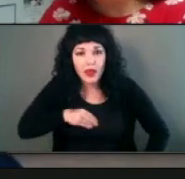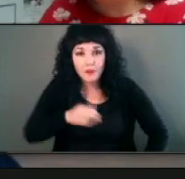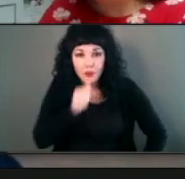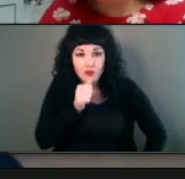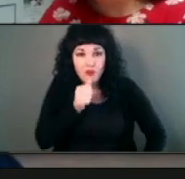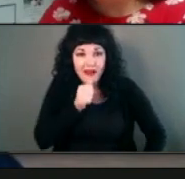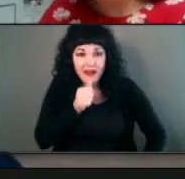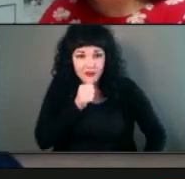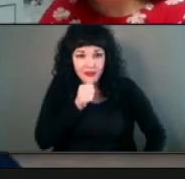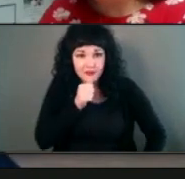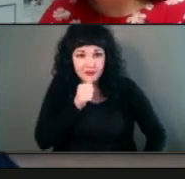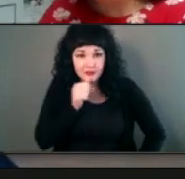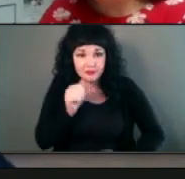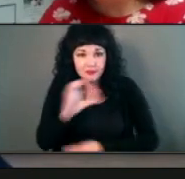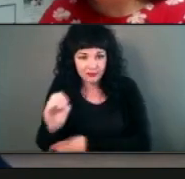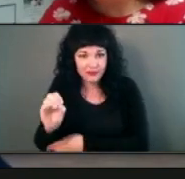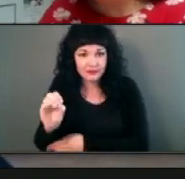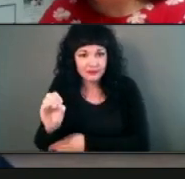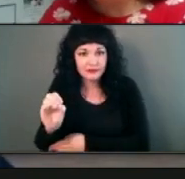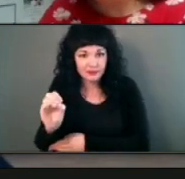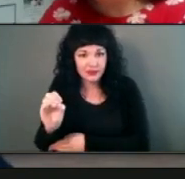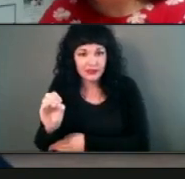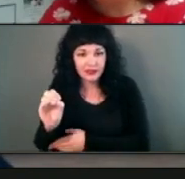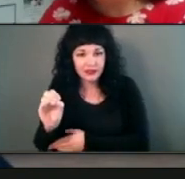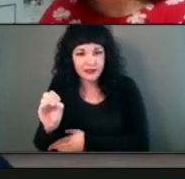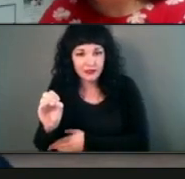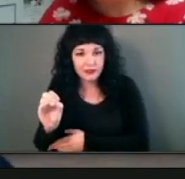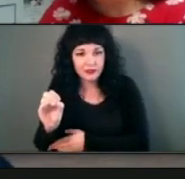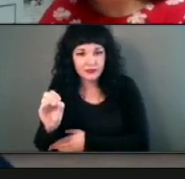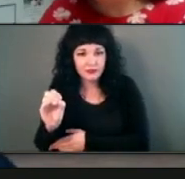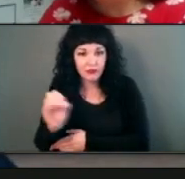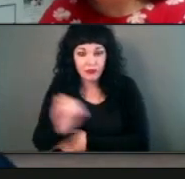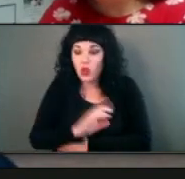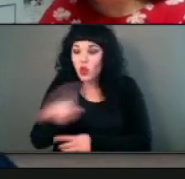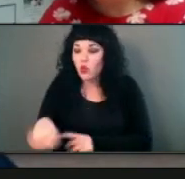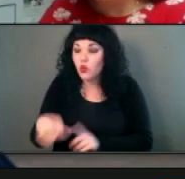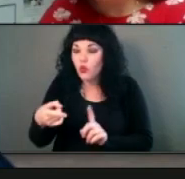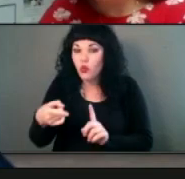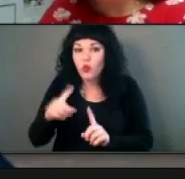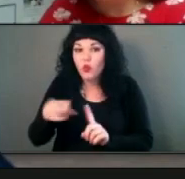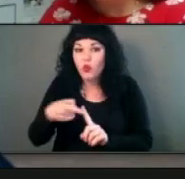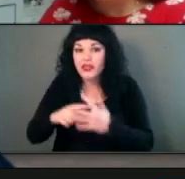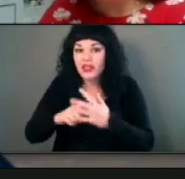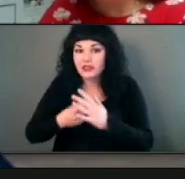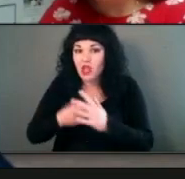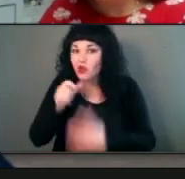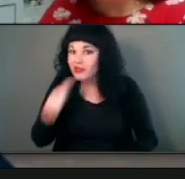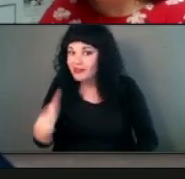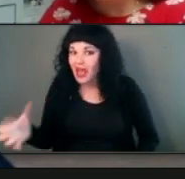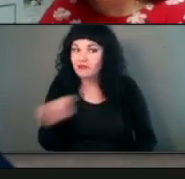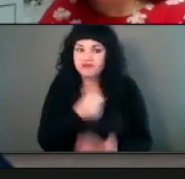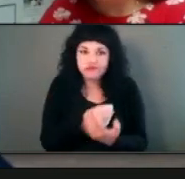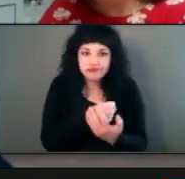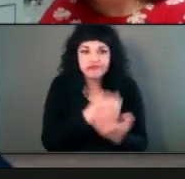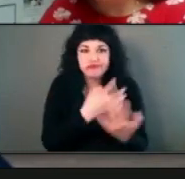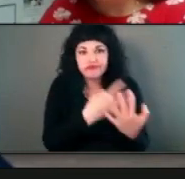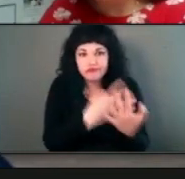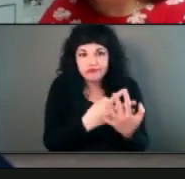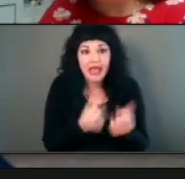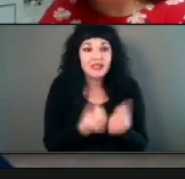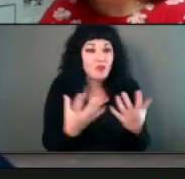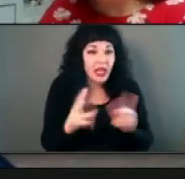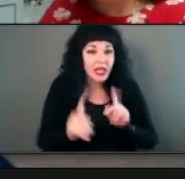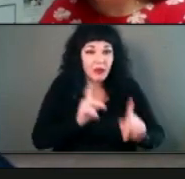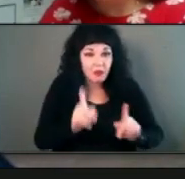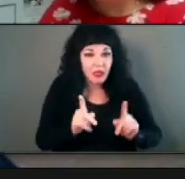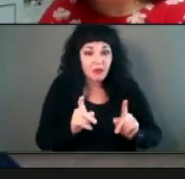economic base when they started releasing more people or not locking up as much people. So many of the current immigration laws